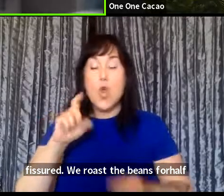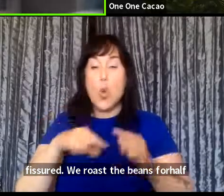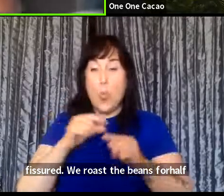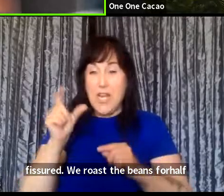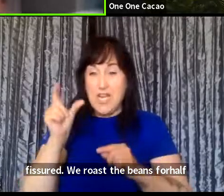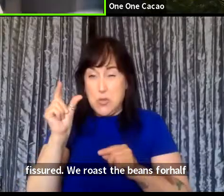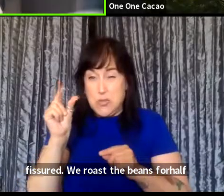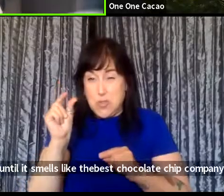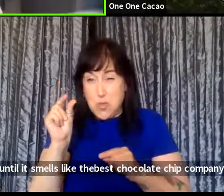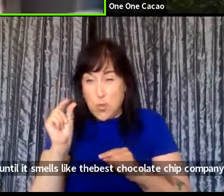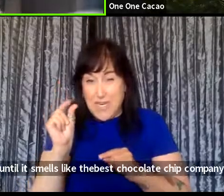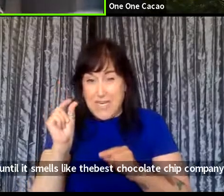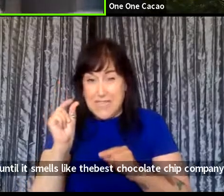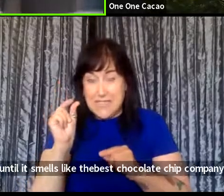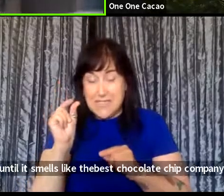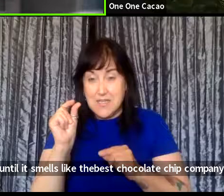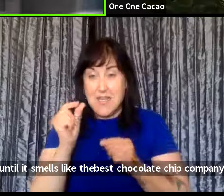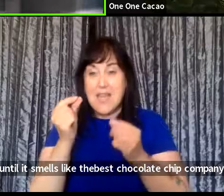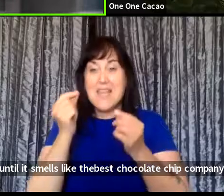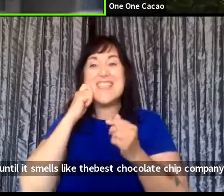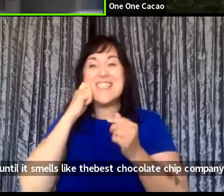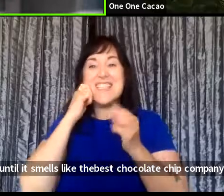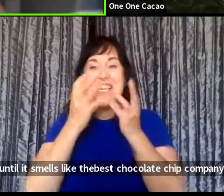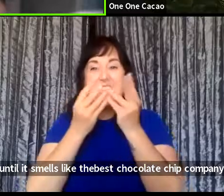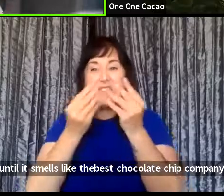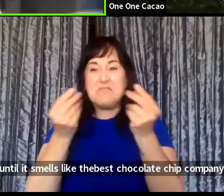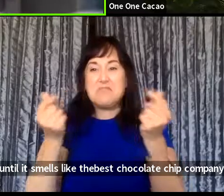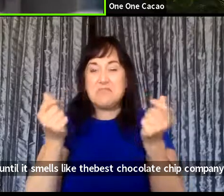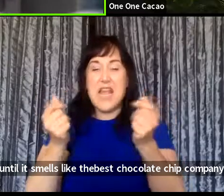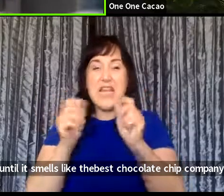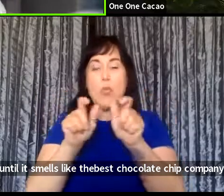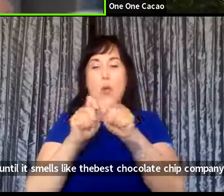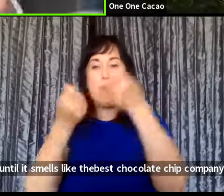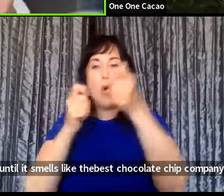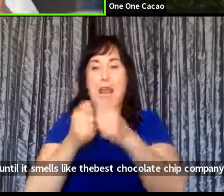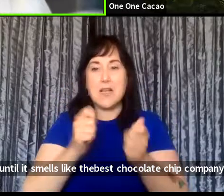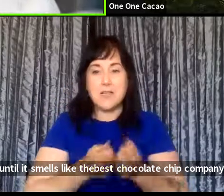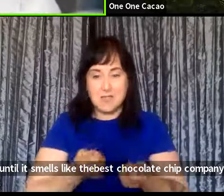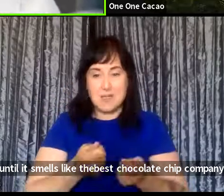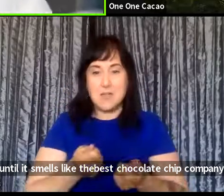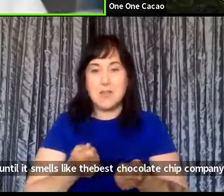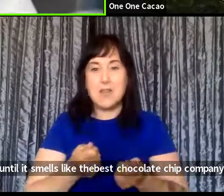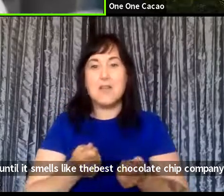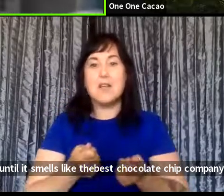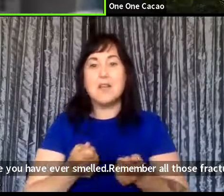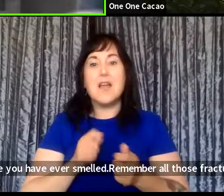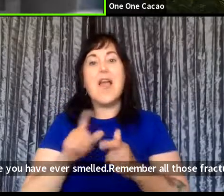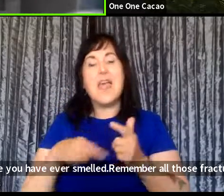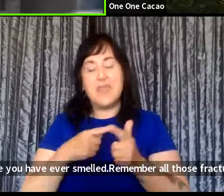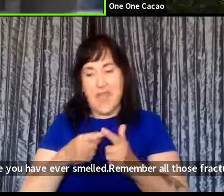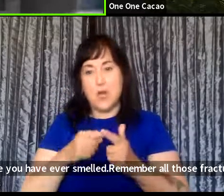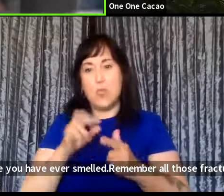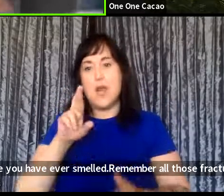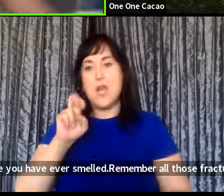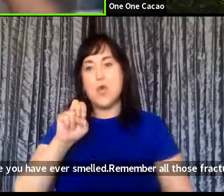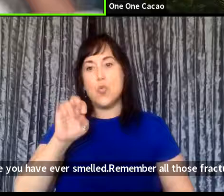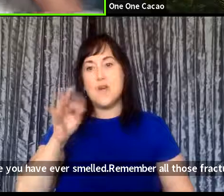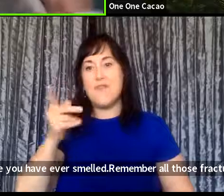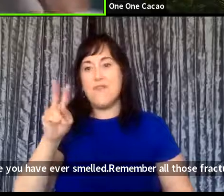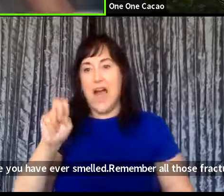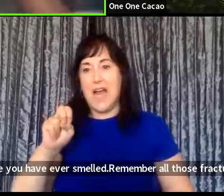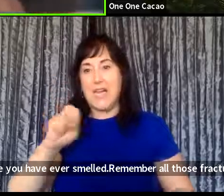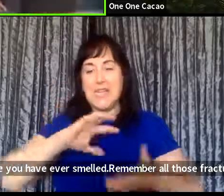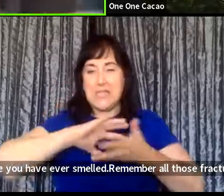after it's been roasted, the skin falls off and it will break along those lines, those fracture lines, and we'll add that into a refiner. That will slowly crush